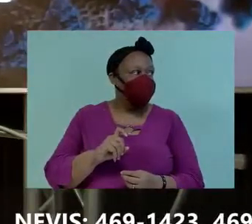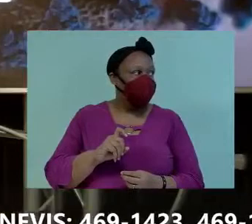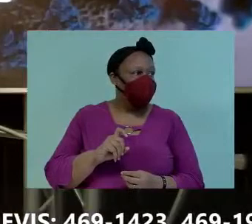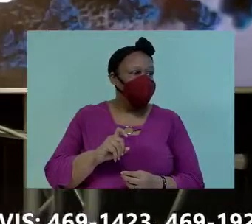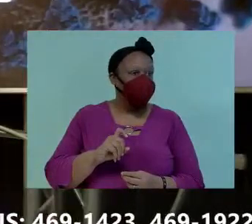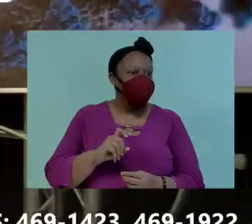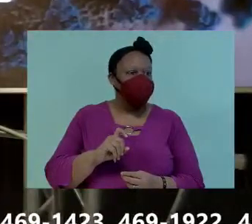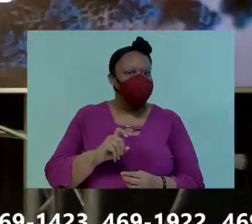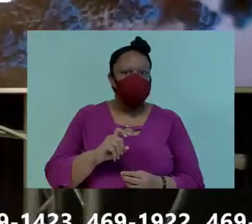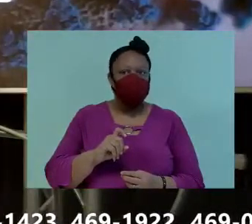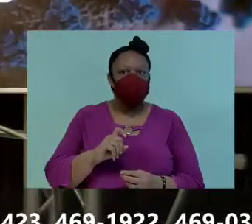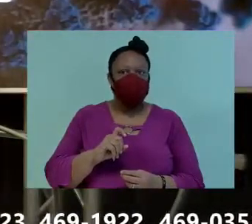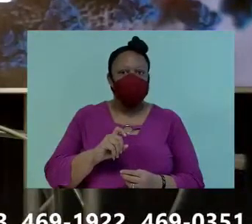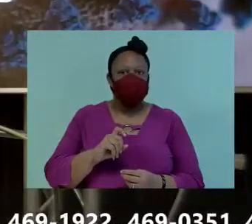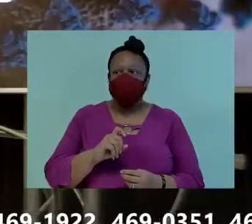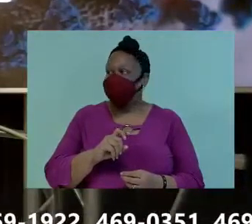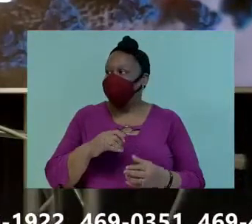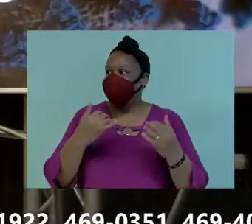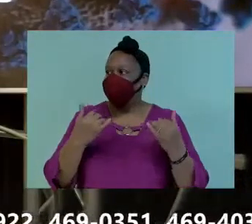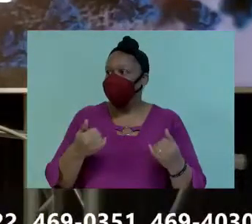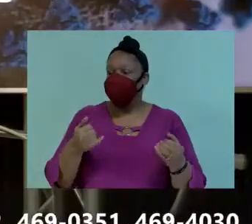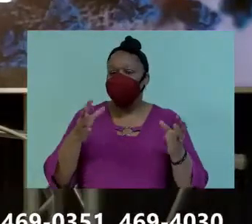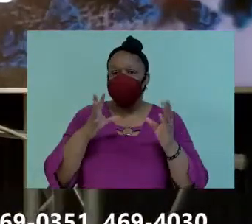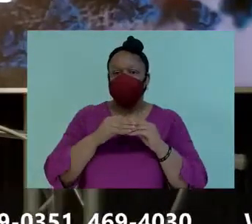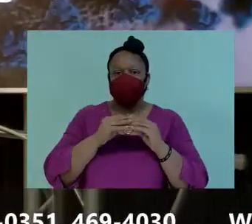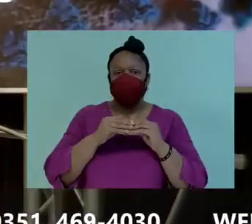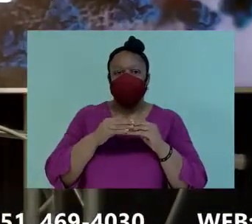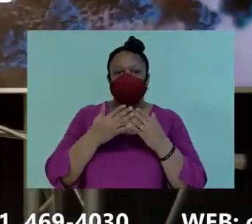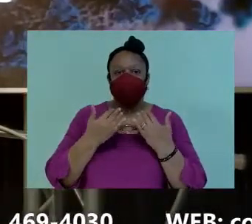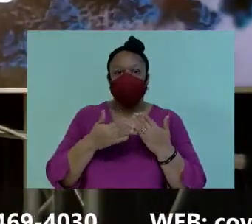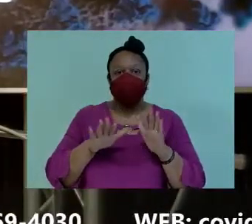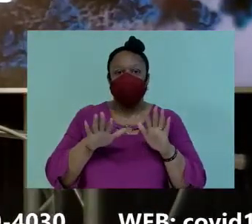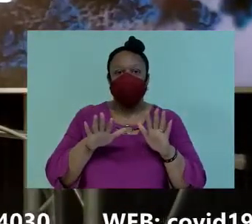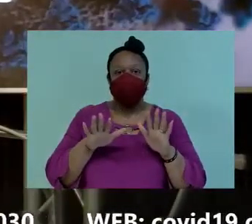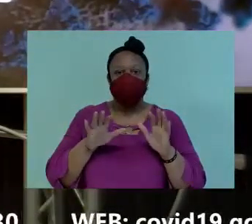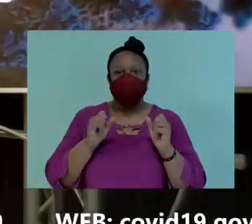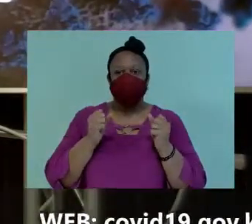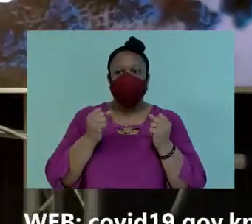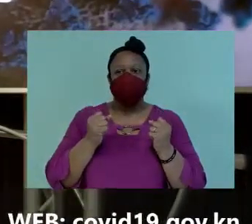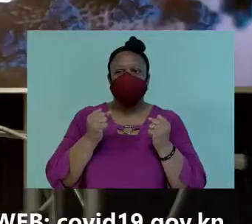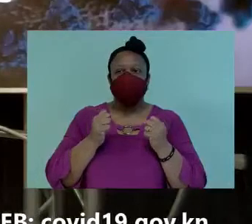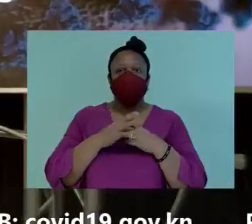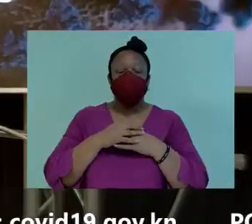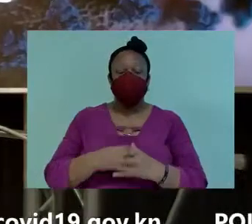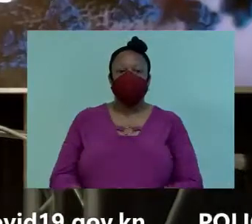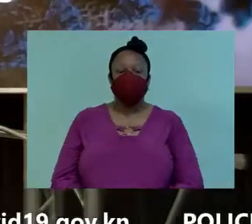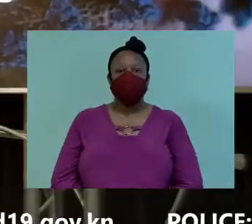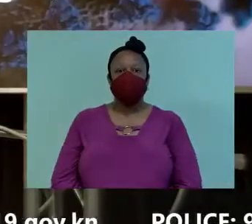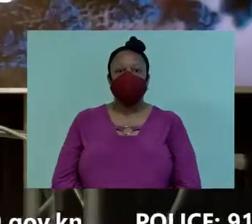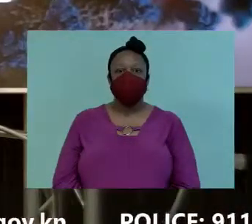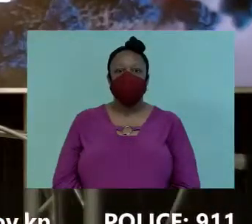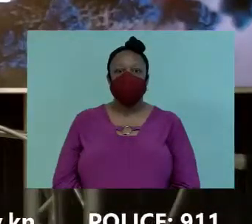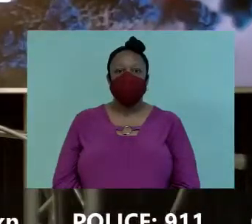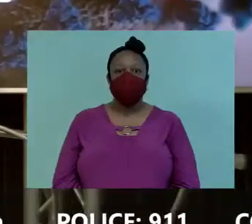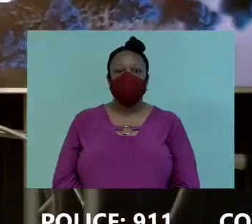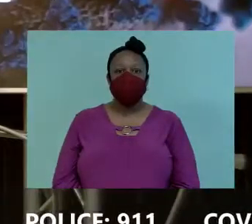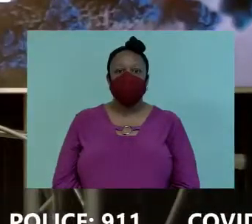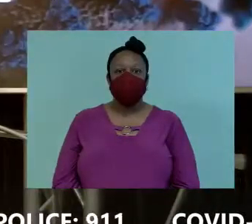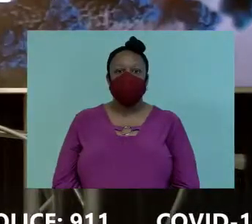today. So we will bring this press briefing to a close